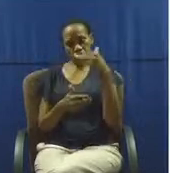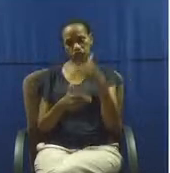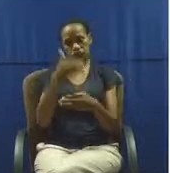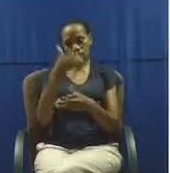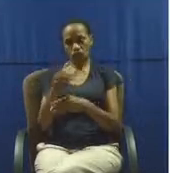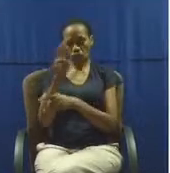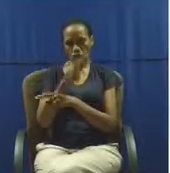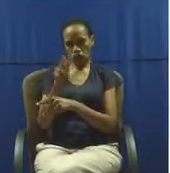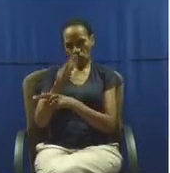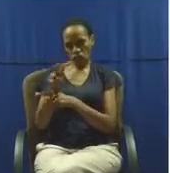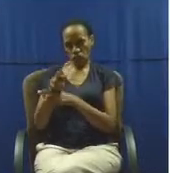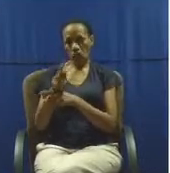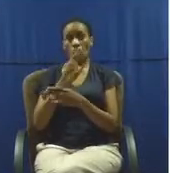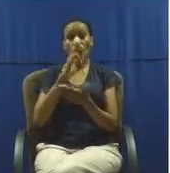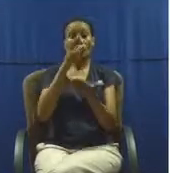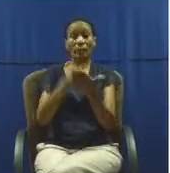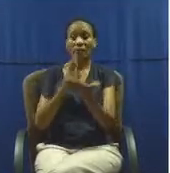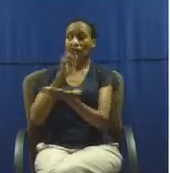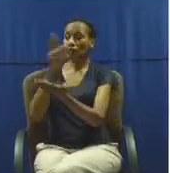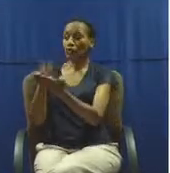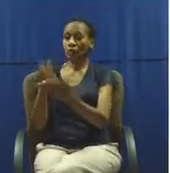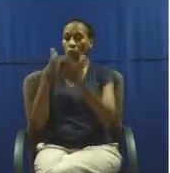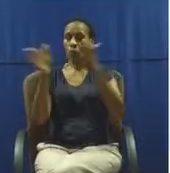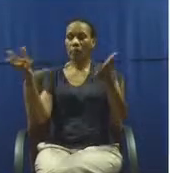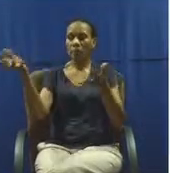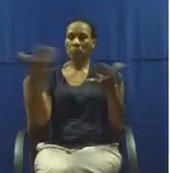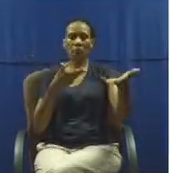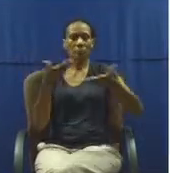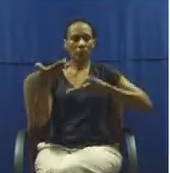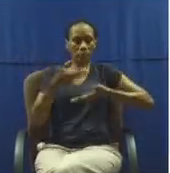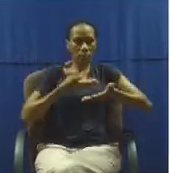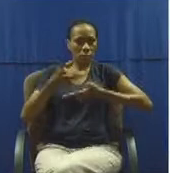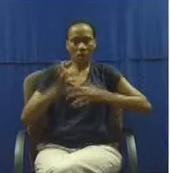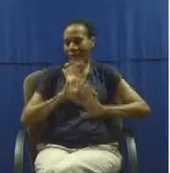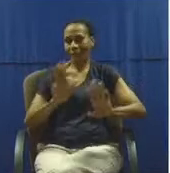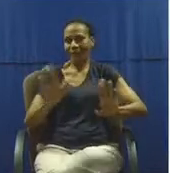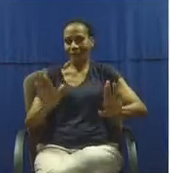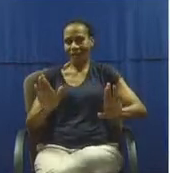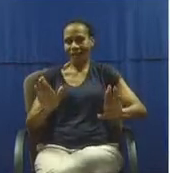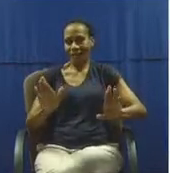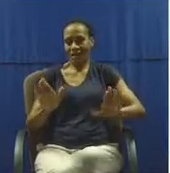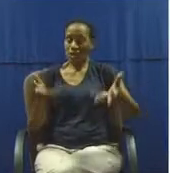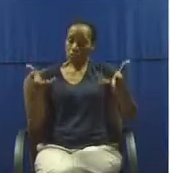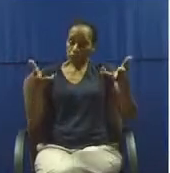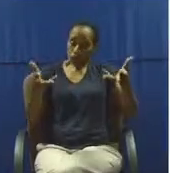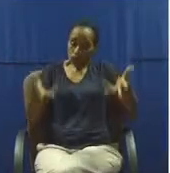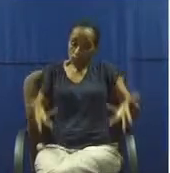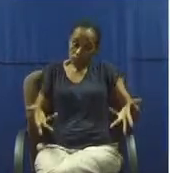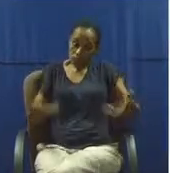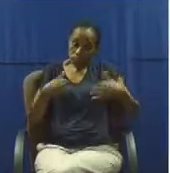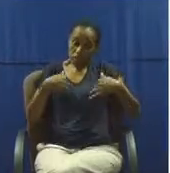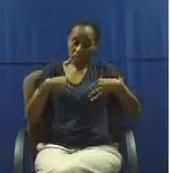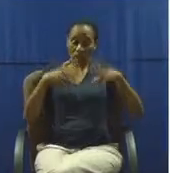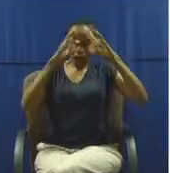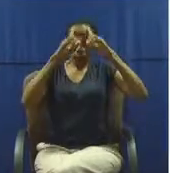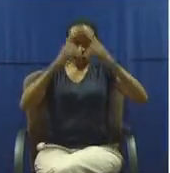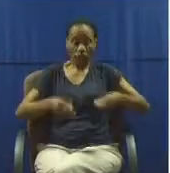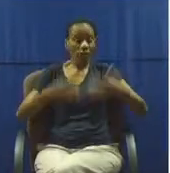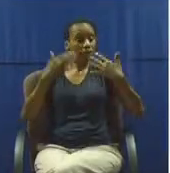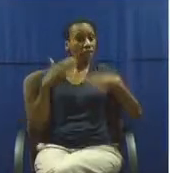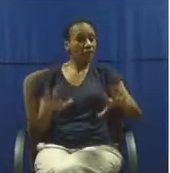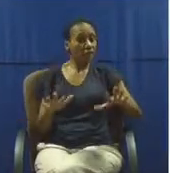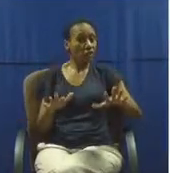seek recommendations and proposals. This is the approach that I took with respect